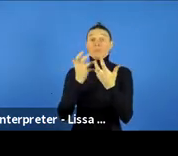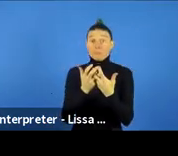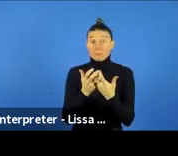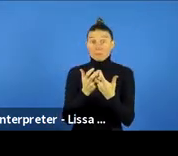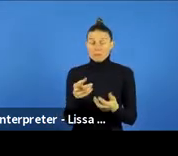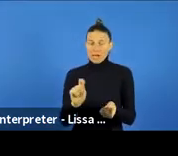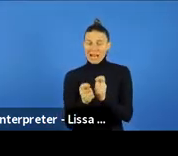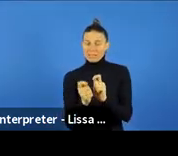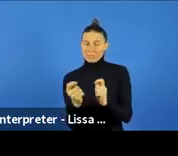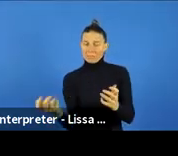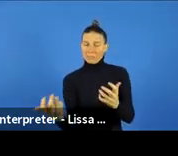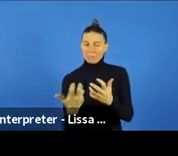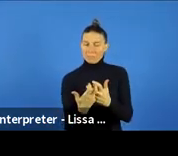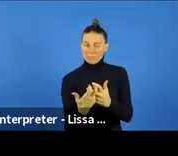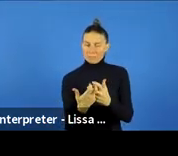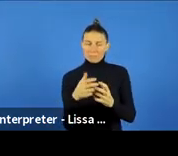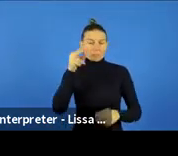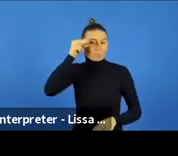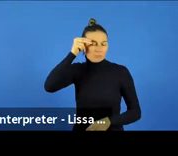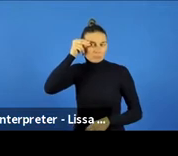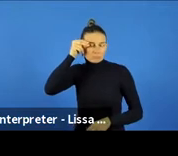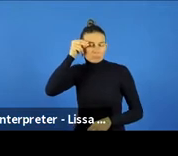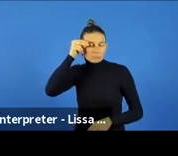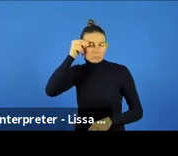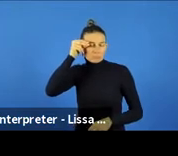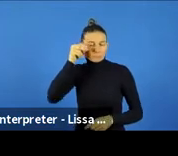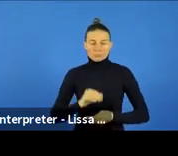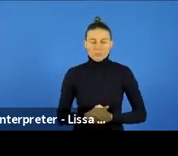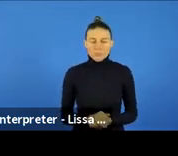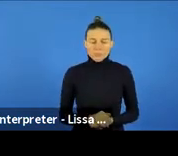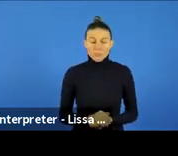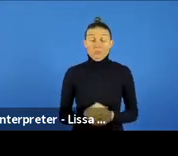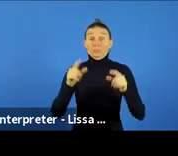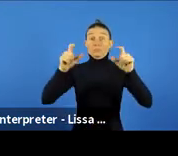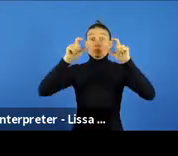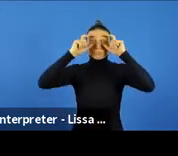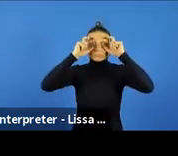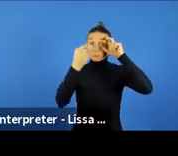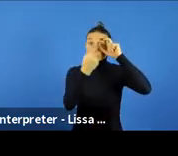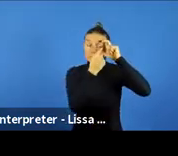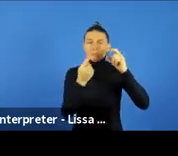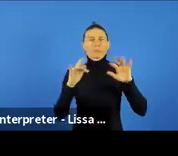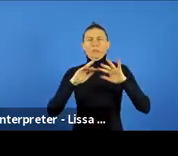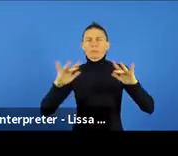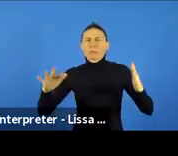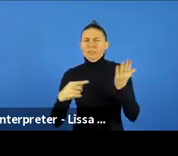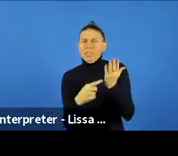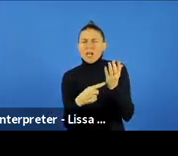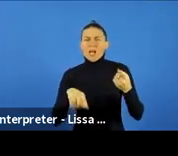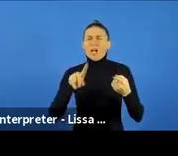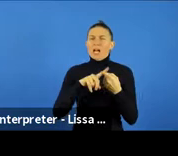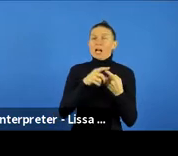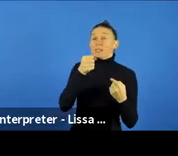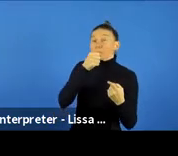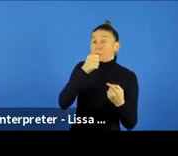please. And the smart glass comes with different technologies and different features, such as speakers, microphone,